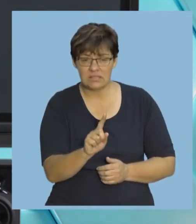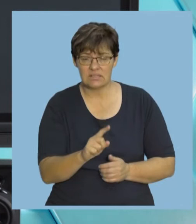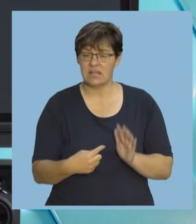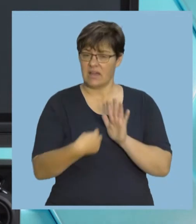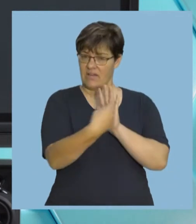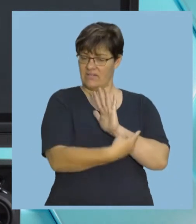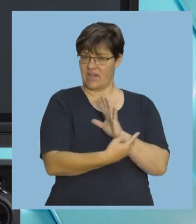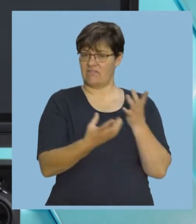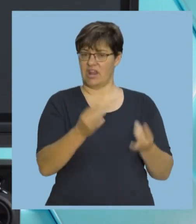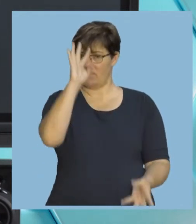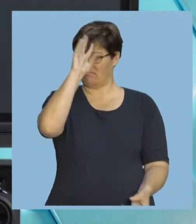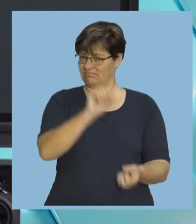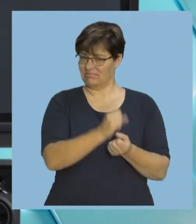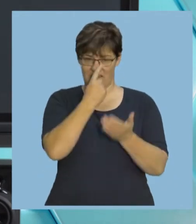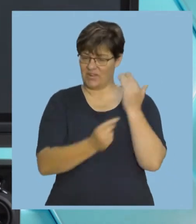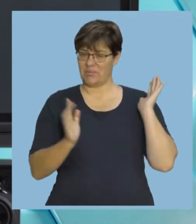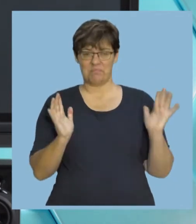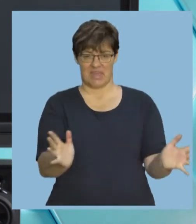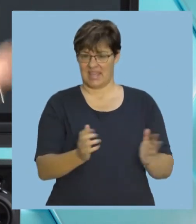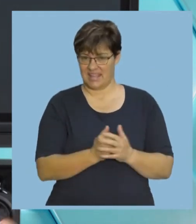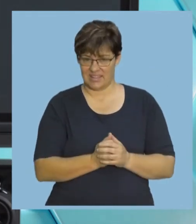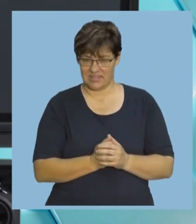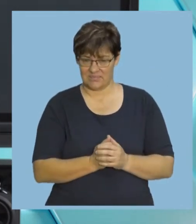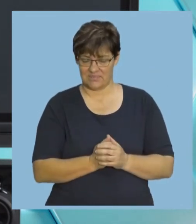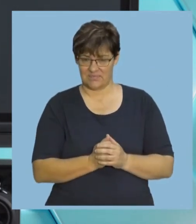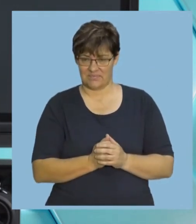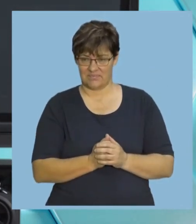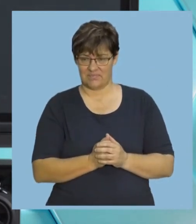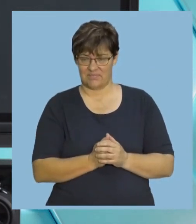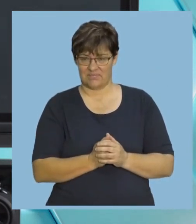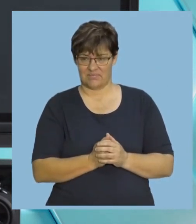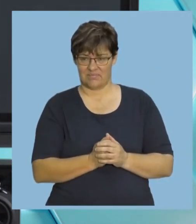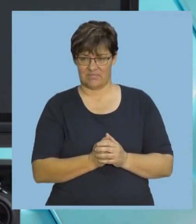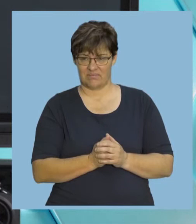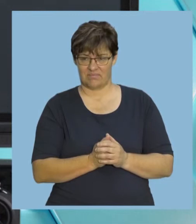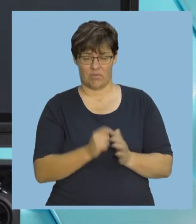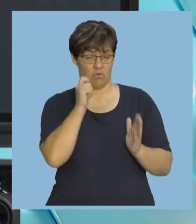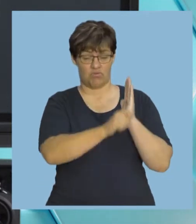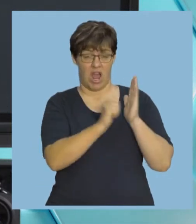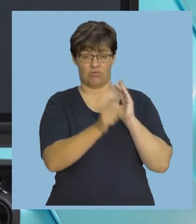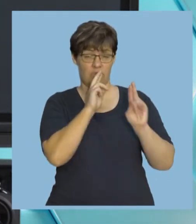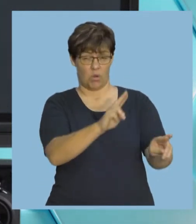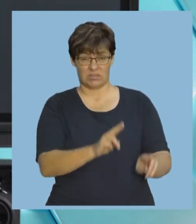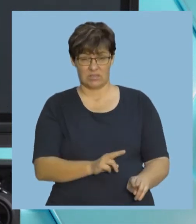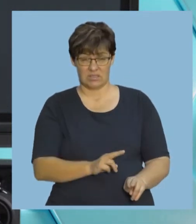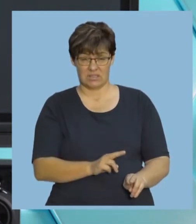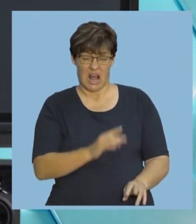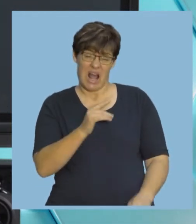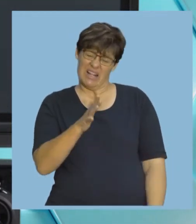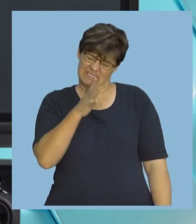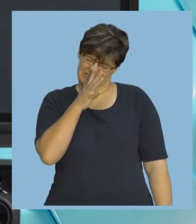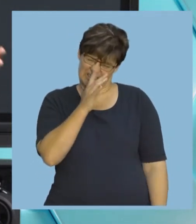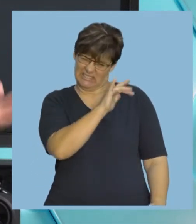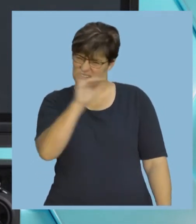data using the 5-number summary only. Okay. You don't want to write a report